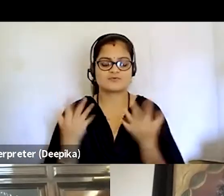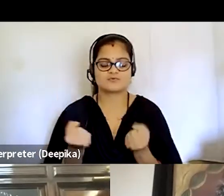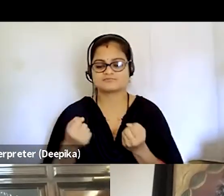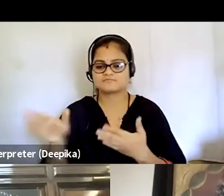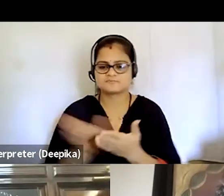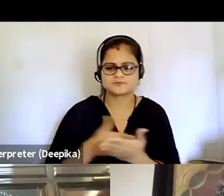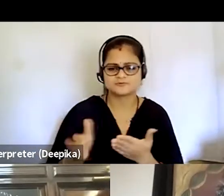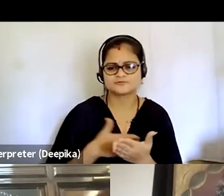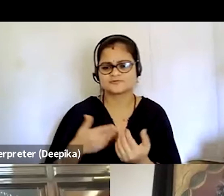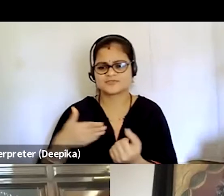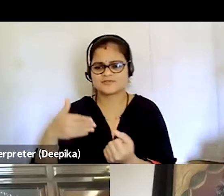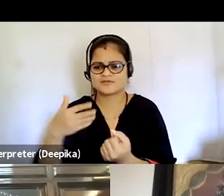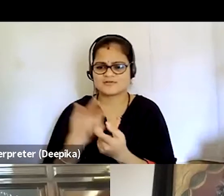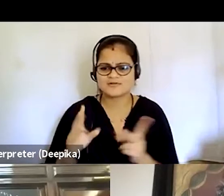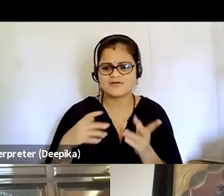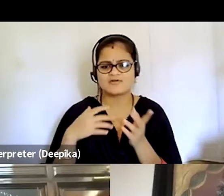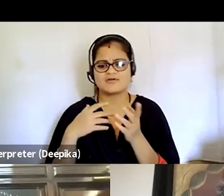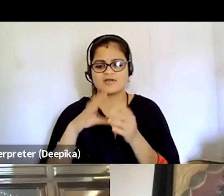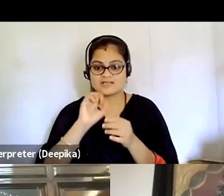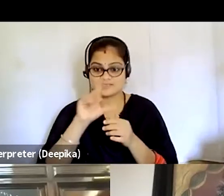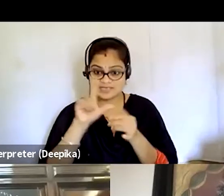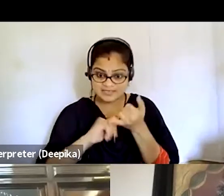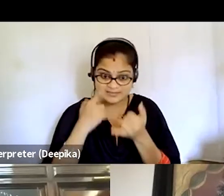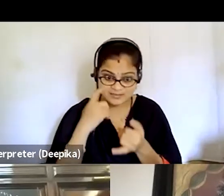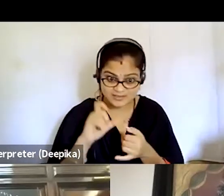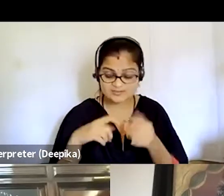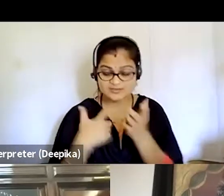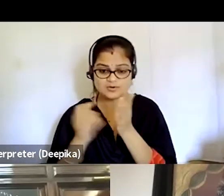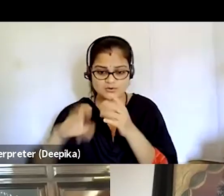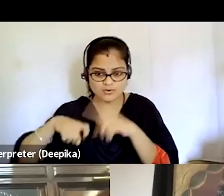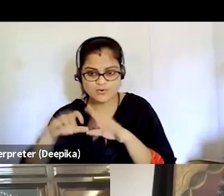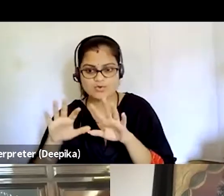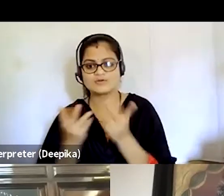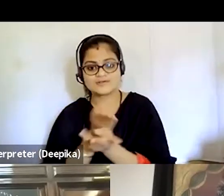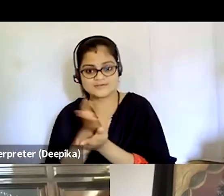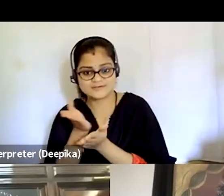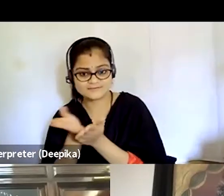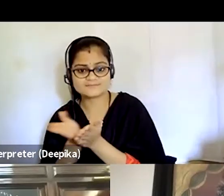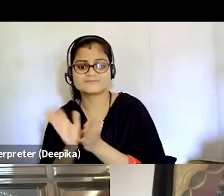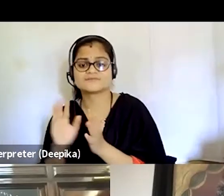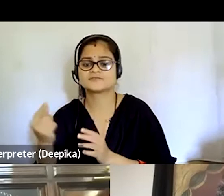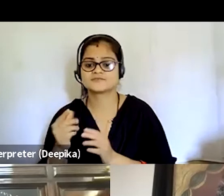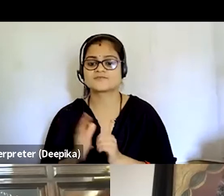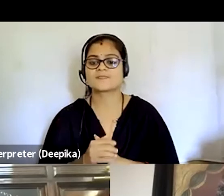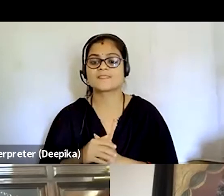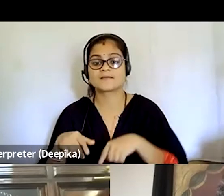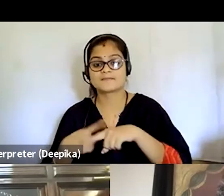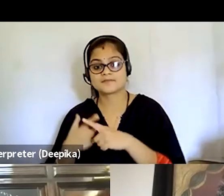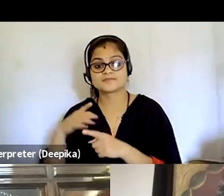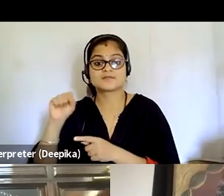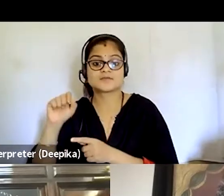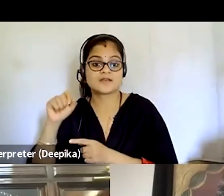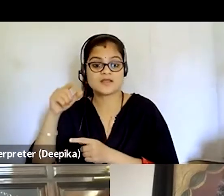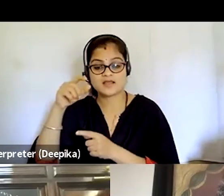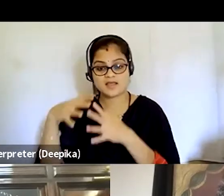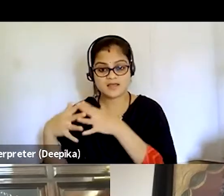was a soft rock or a classic rock, it was there. So you could do a tribute to Simon and Garfunkel, which is very soft rock, or America,